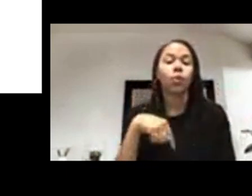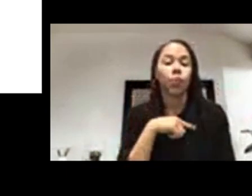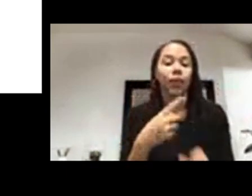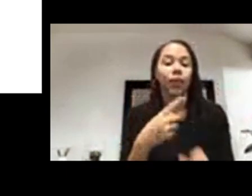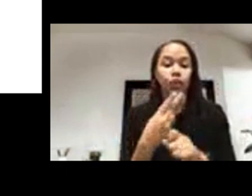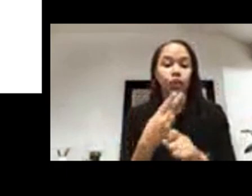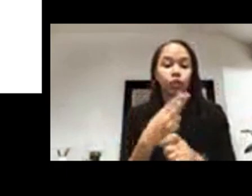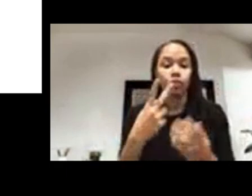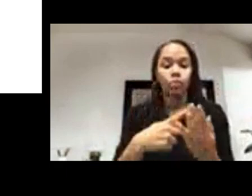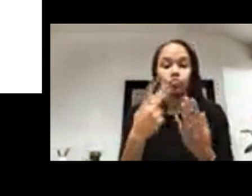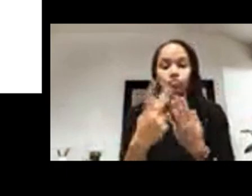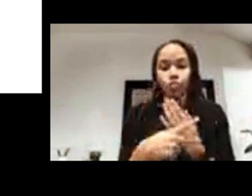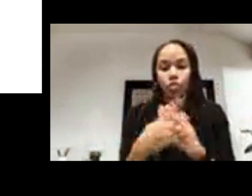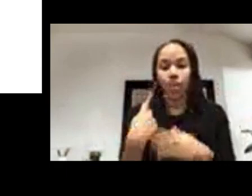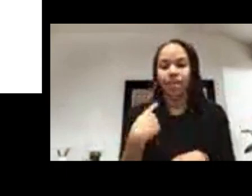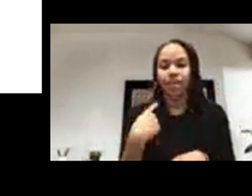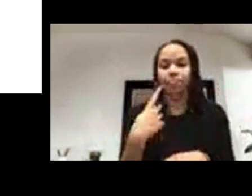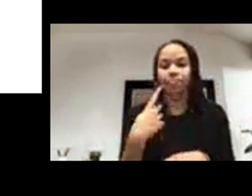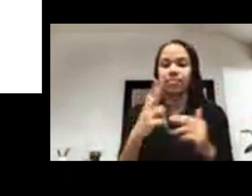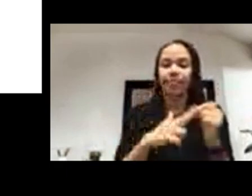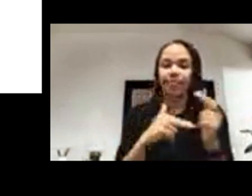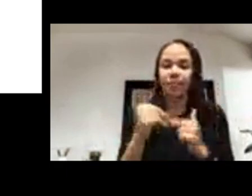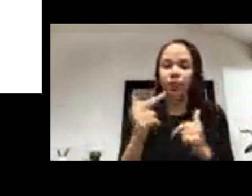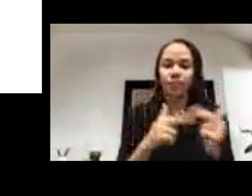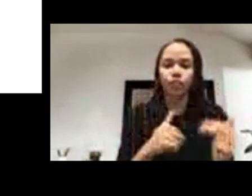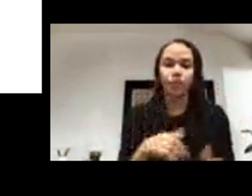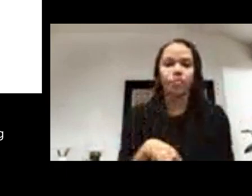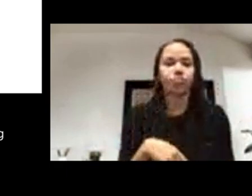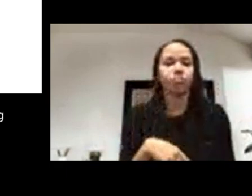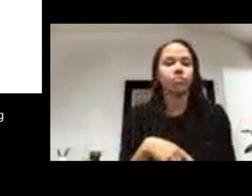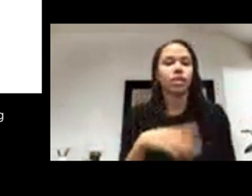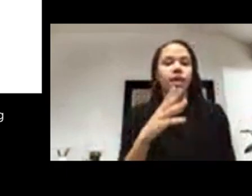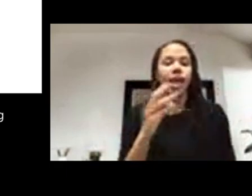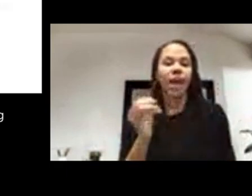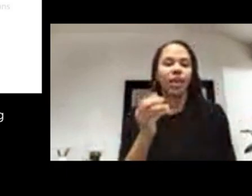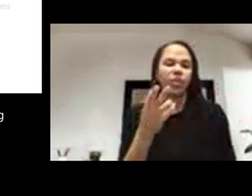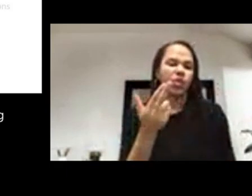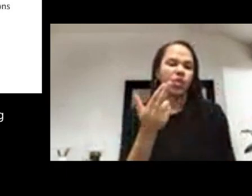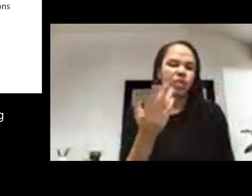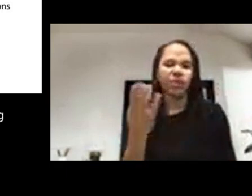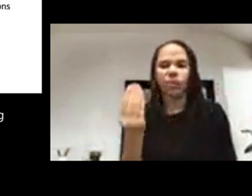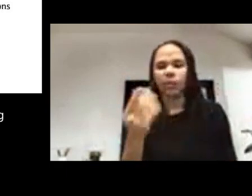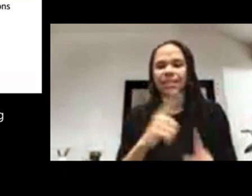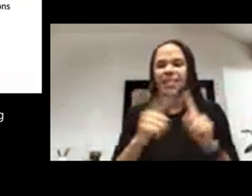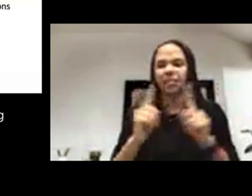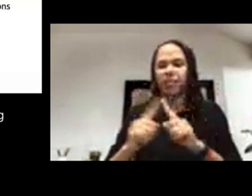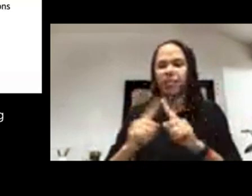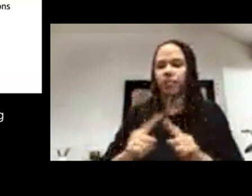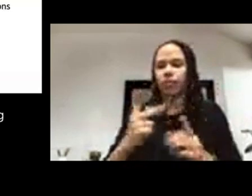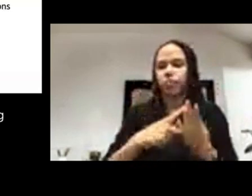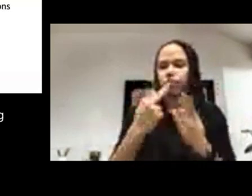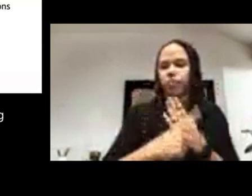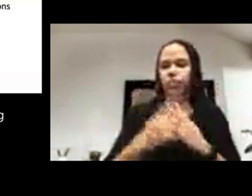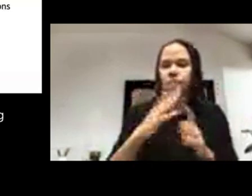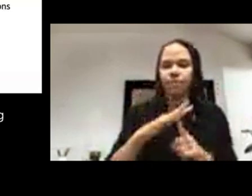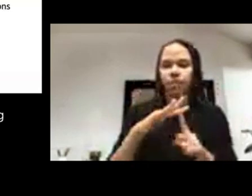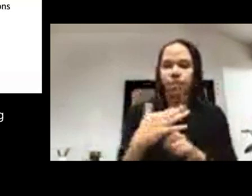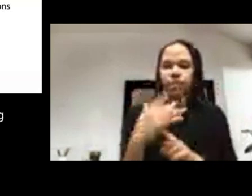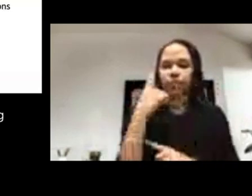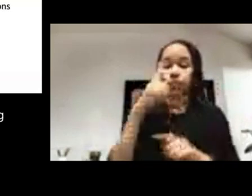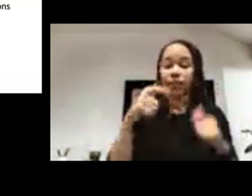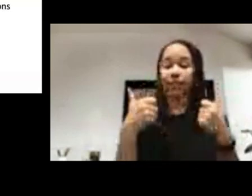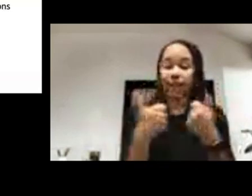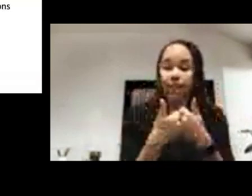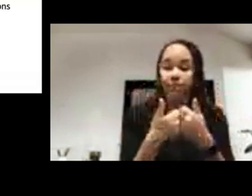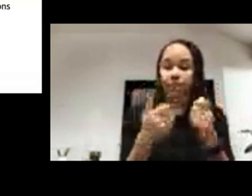through maybe 13 or 14 different programming environments for games development before we settled on that one. So, like I said before, the goals of the